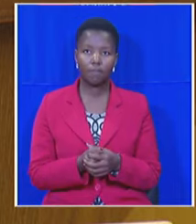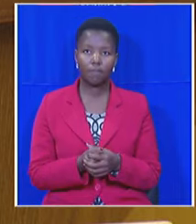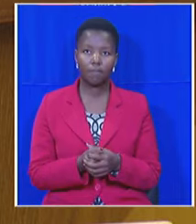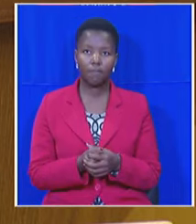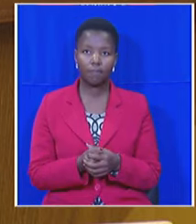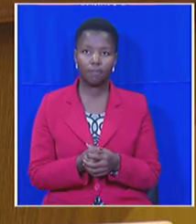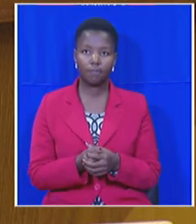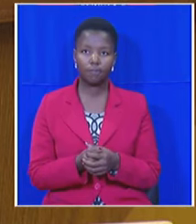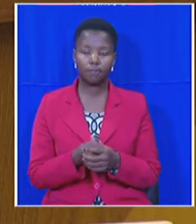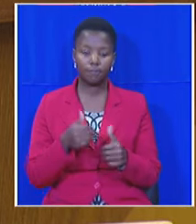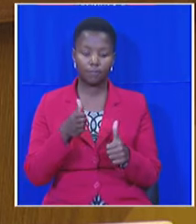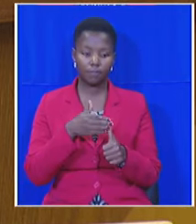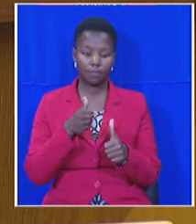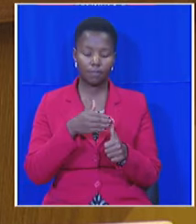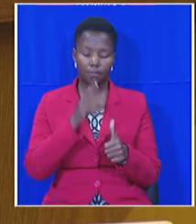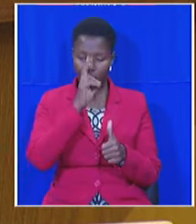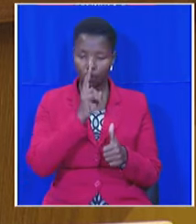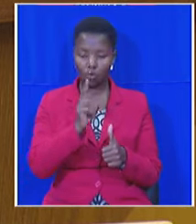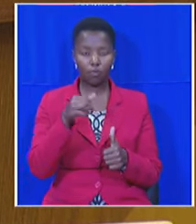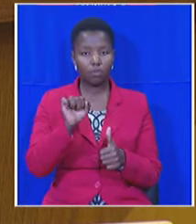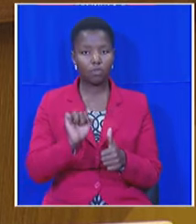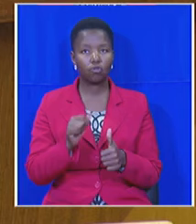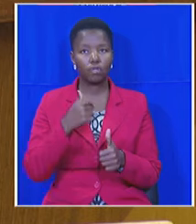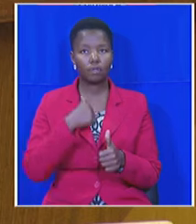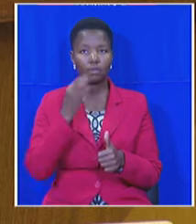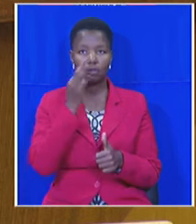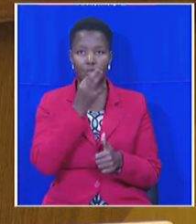Let me start off by saying, Honorable Chairperson,